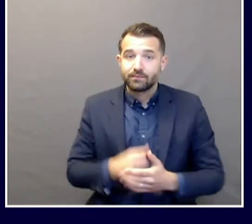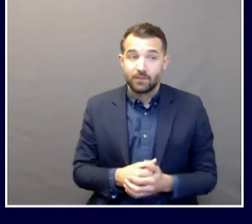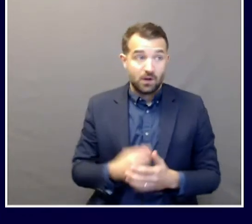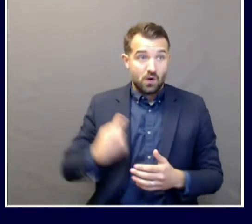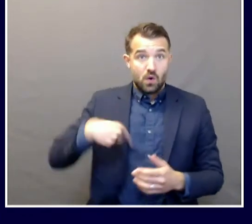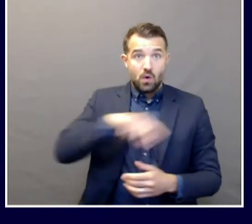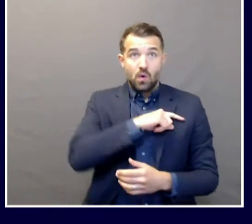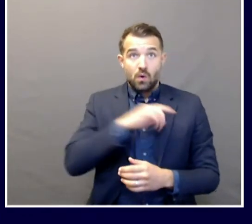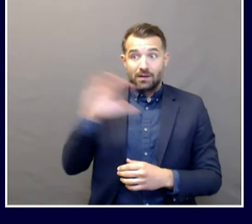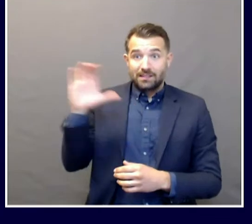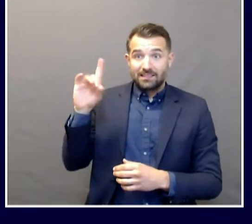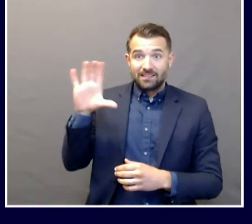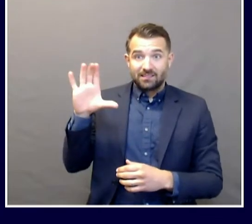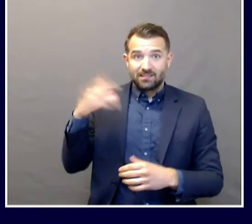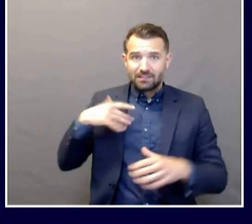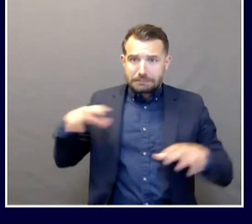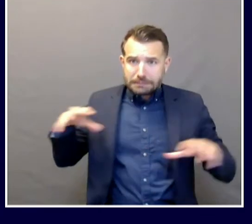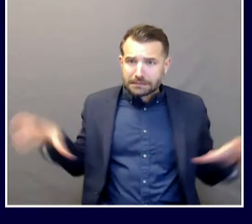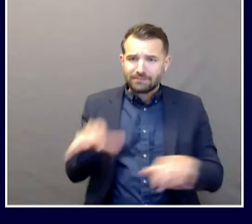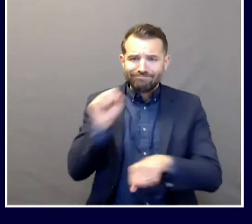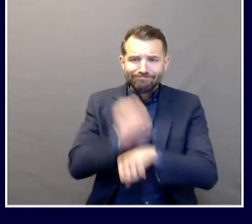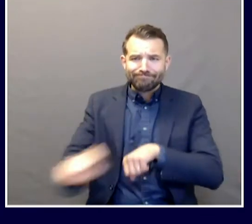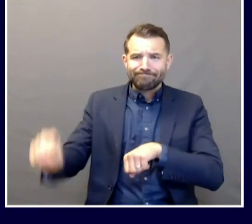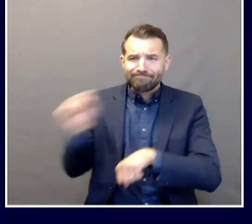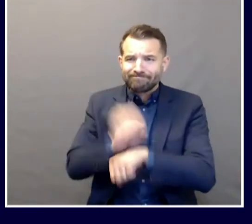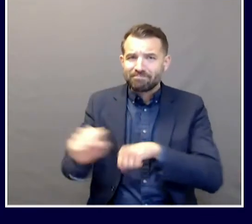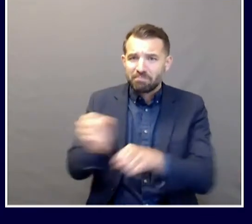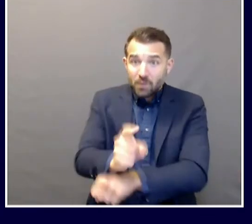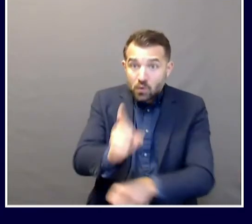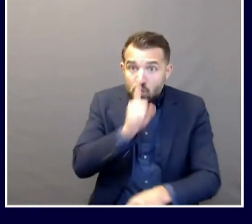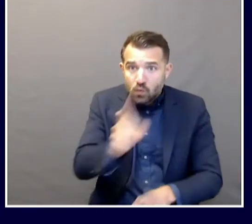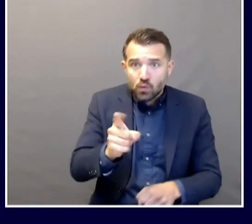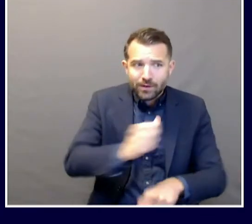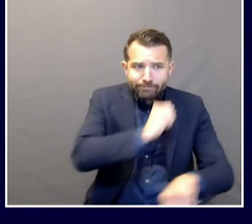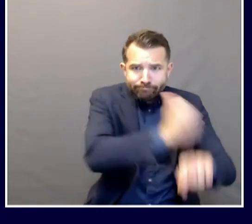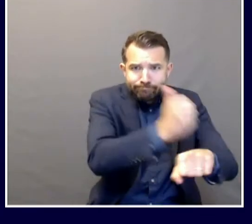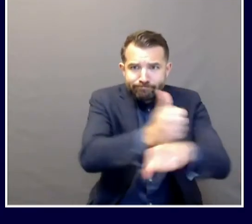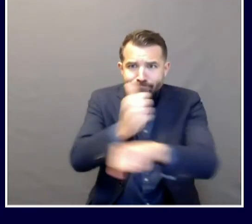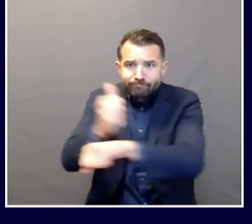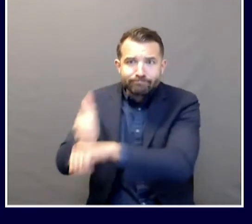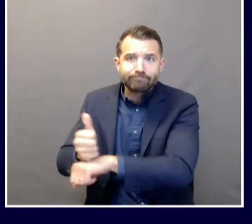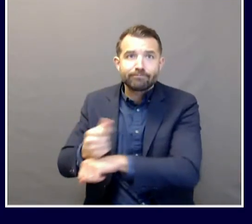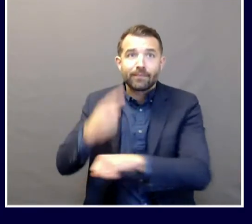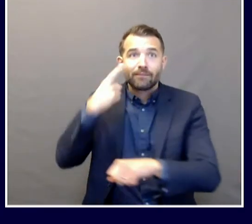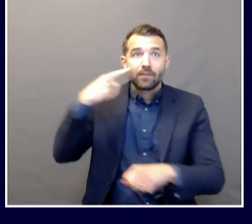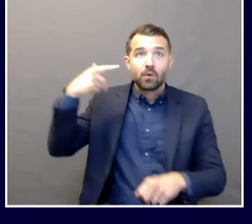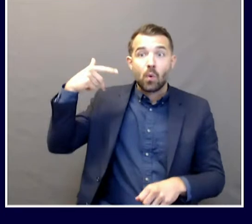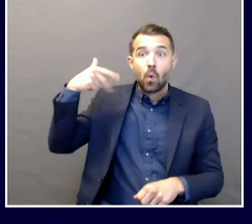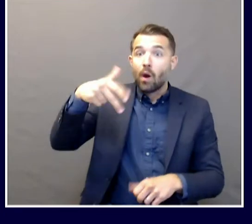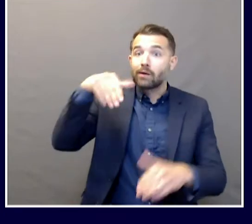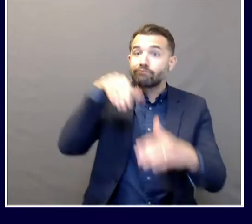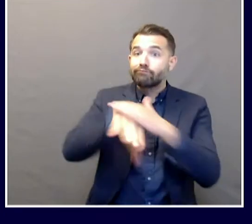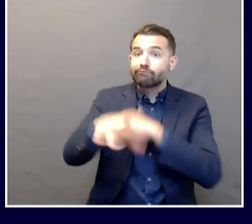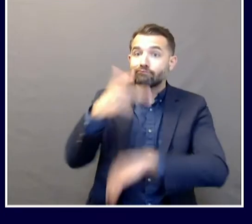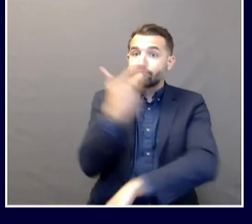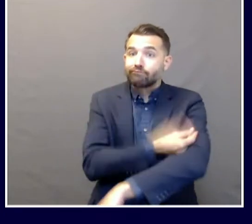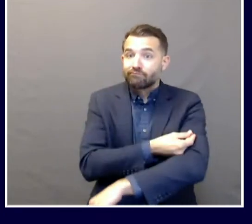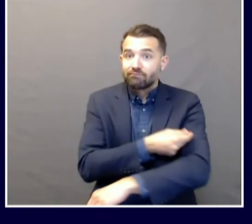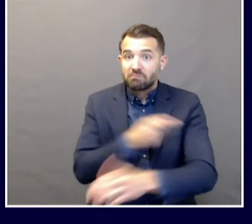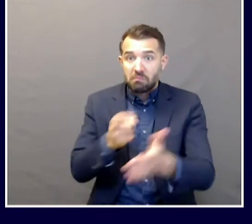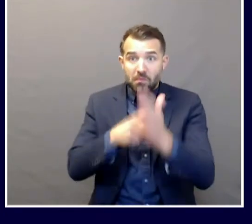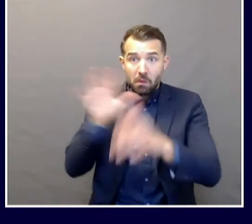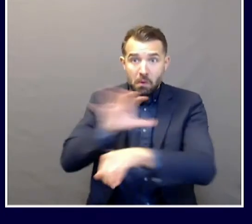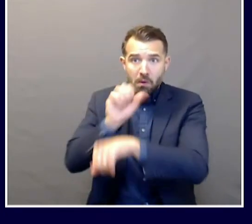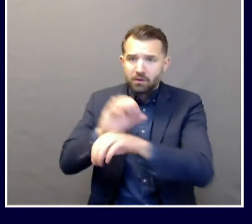getting the shot the easy choice. Things like walk-in hours where no appointment is needed, finding time